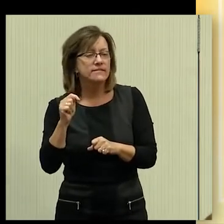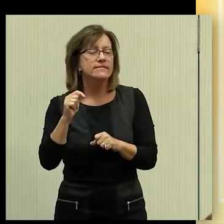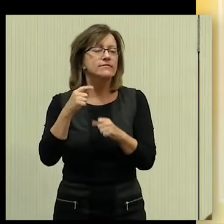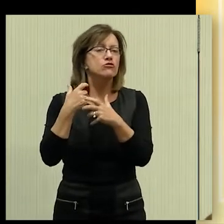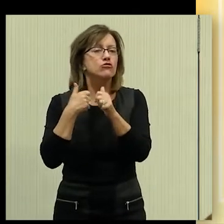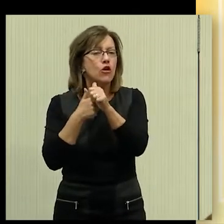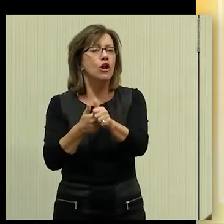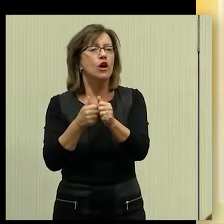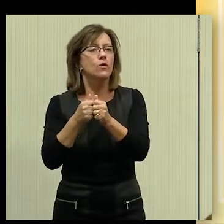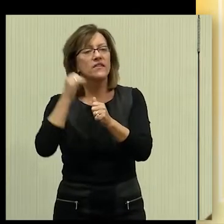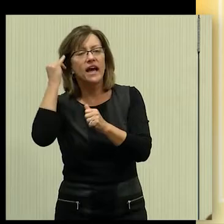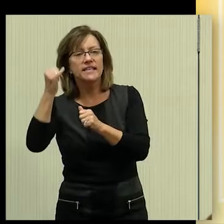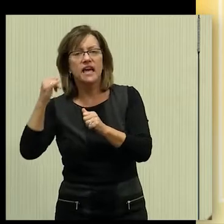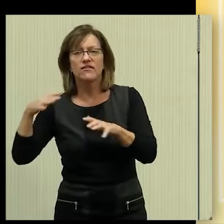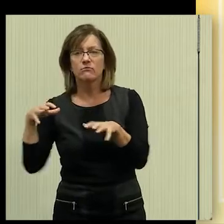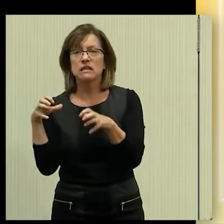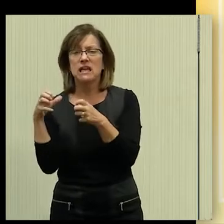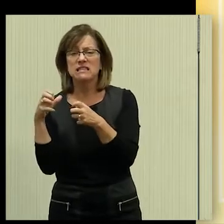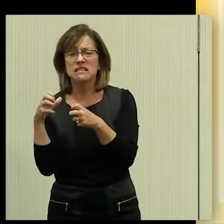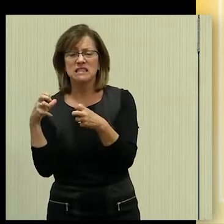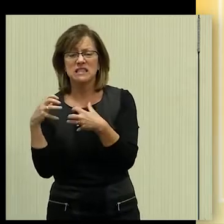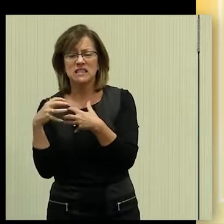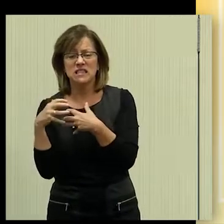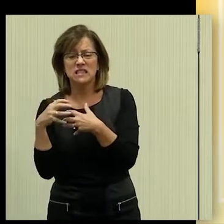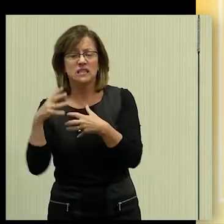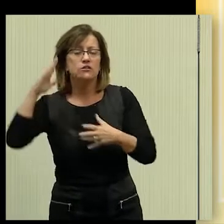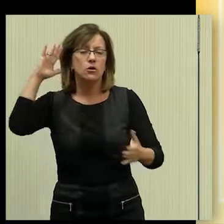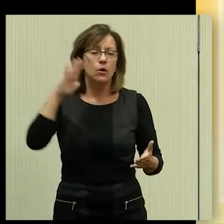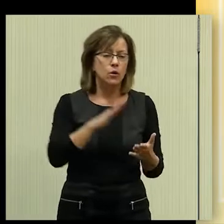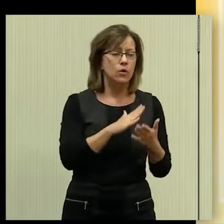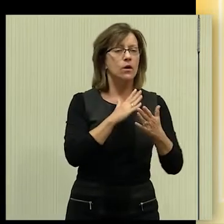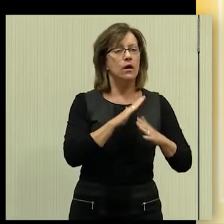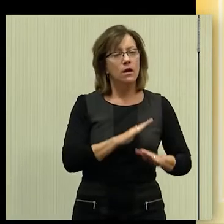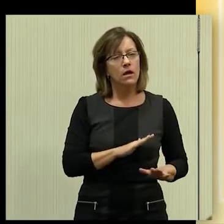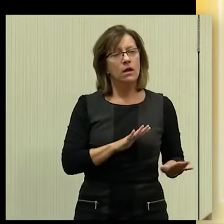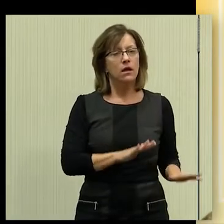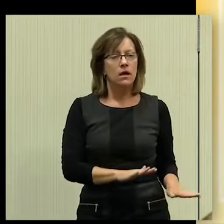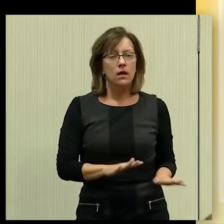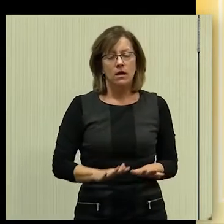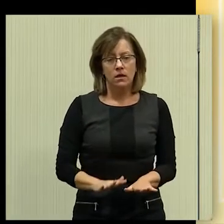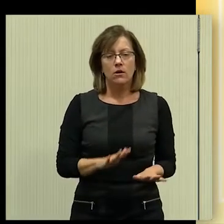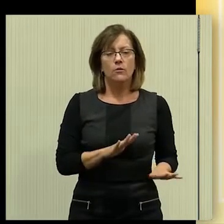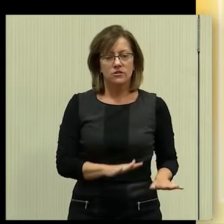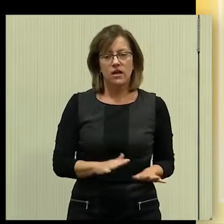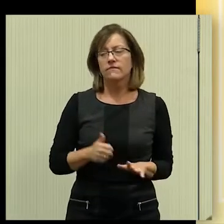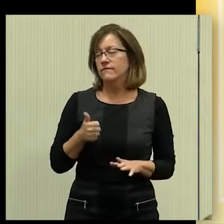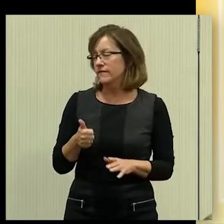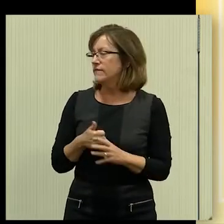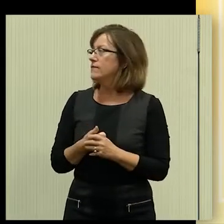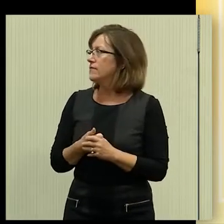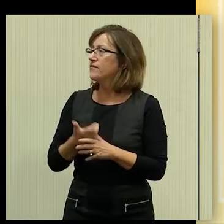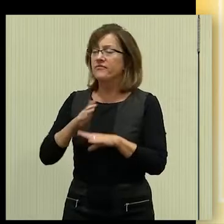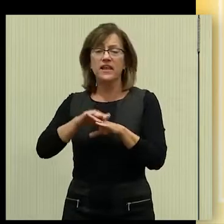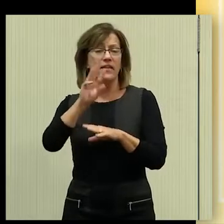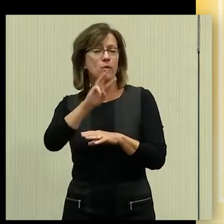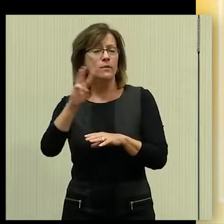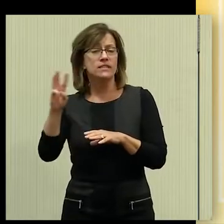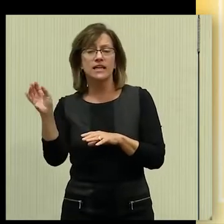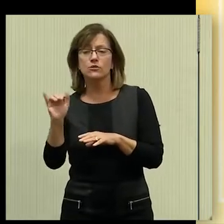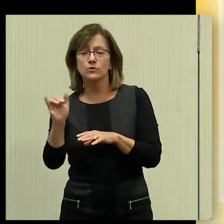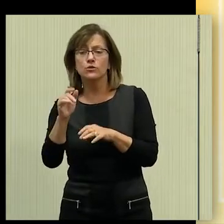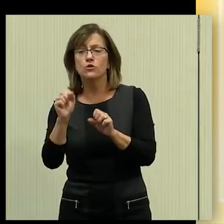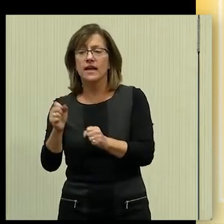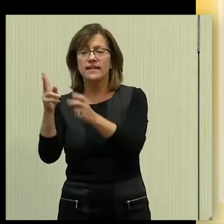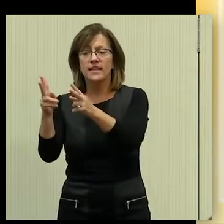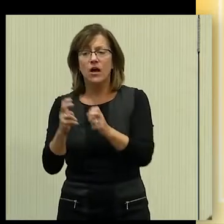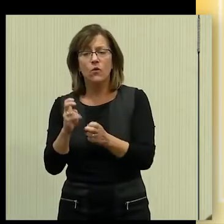of getting from tense to getting relaxed, and kind of what did it look like in your body, how do I calm myself down? And again, those are on the website too, you could always